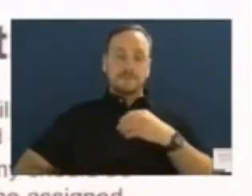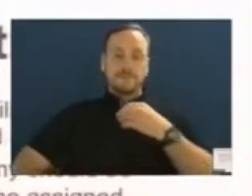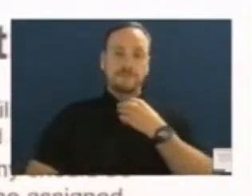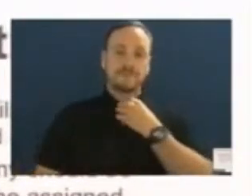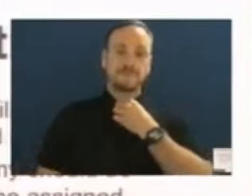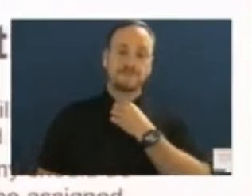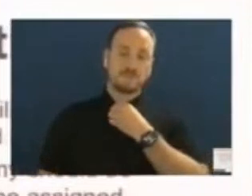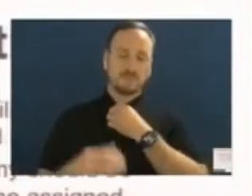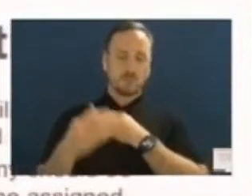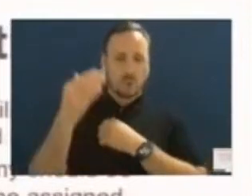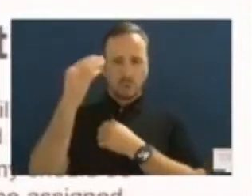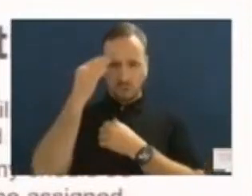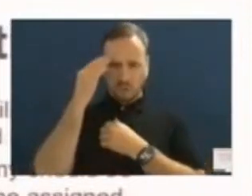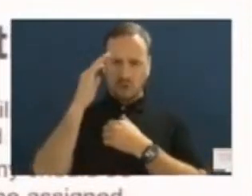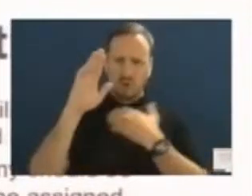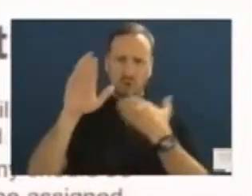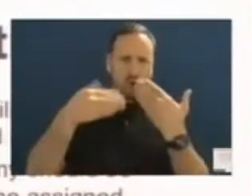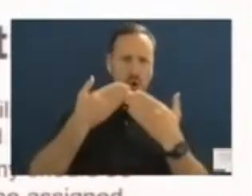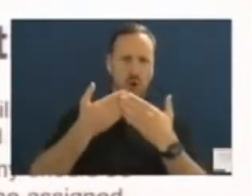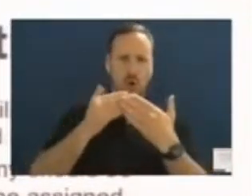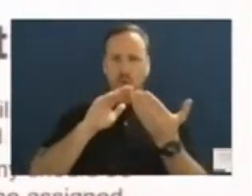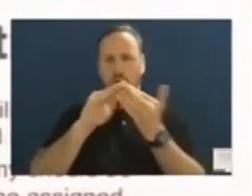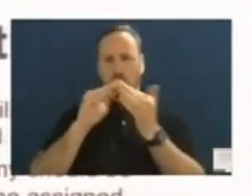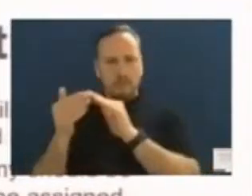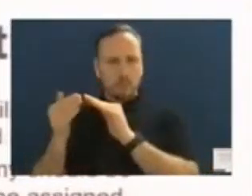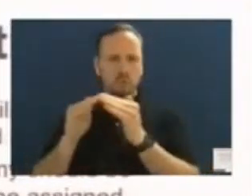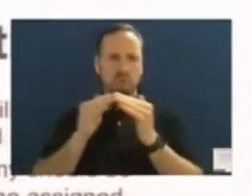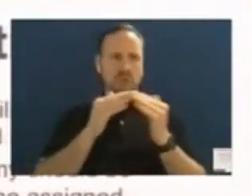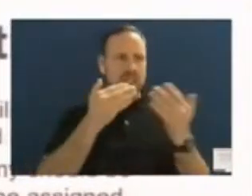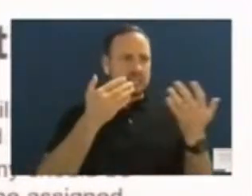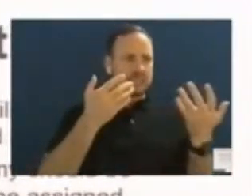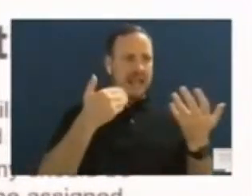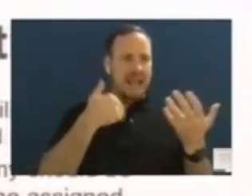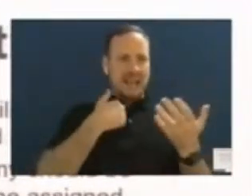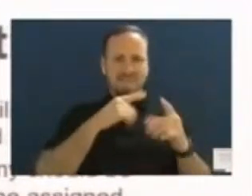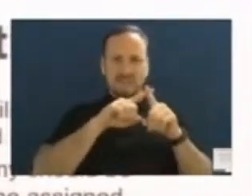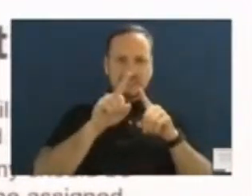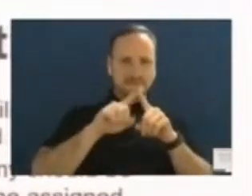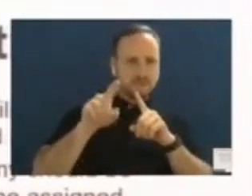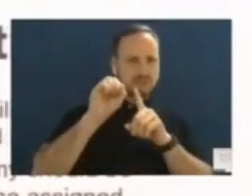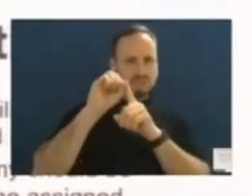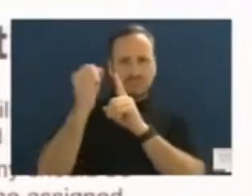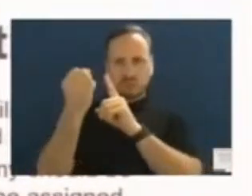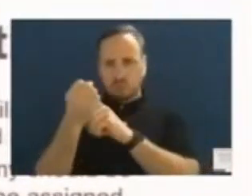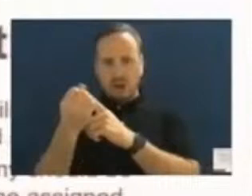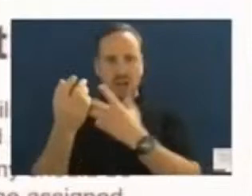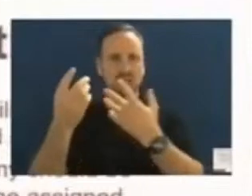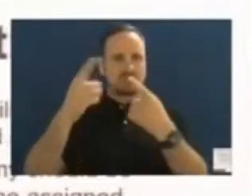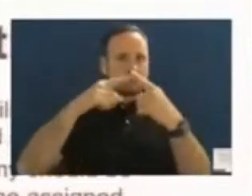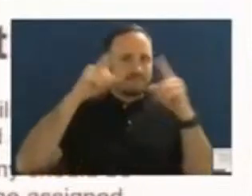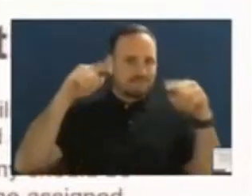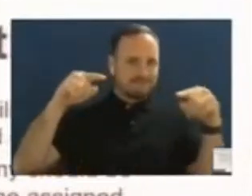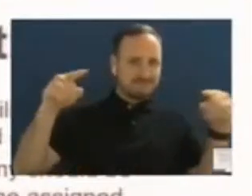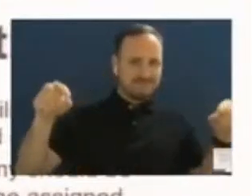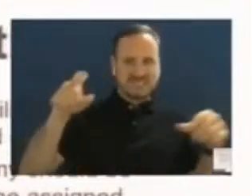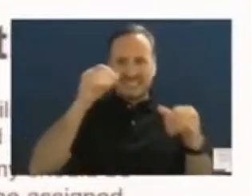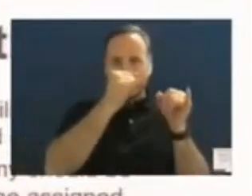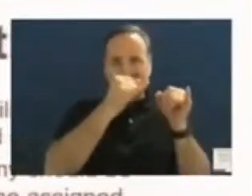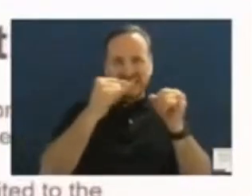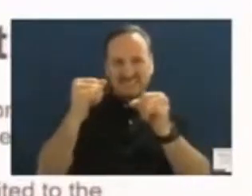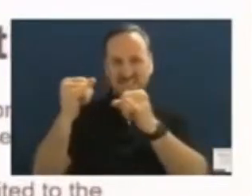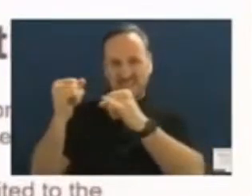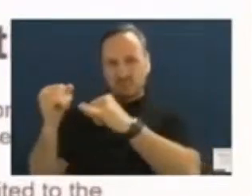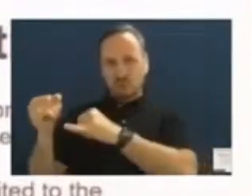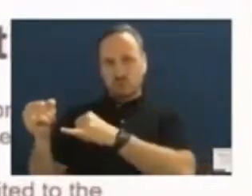with this pandemic together that there are hardship scenarios that need to be dealt with on a case-by-case basis at the school